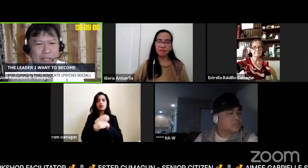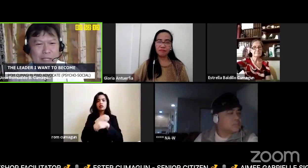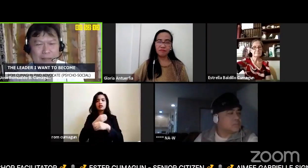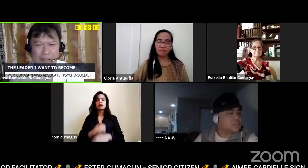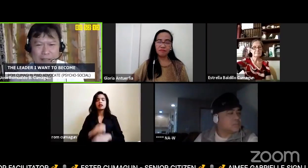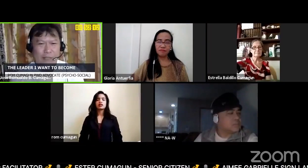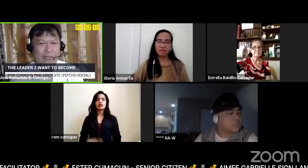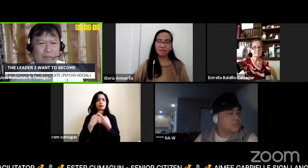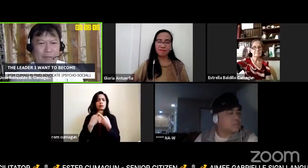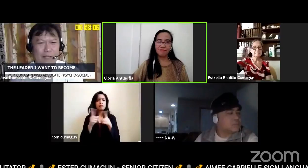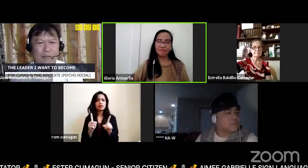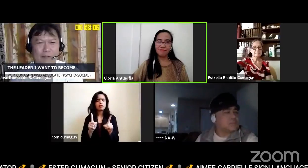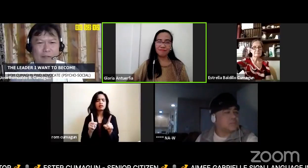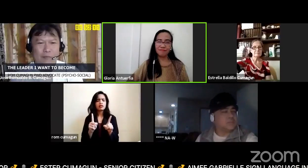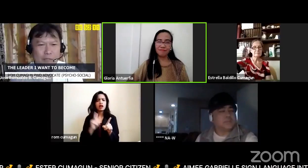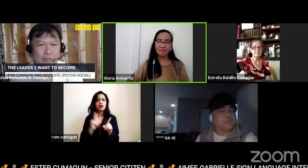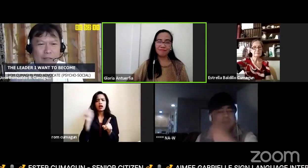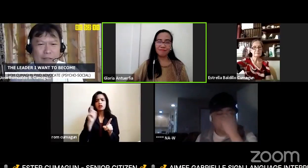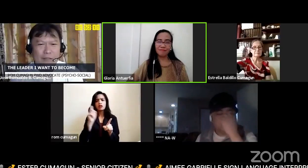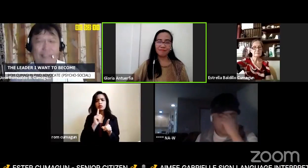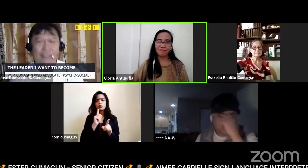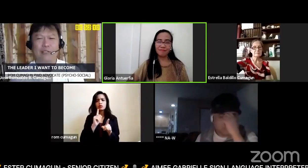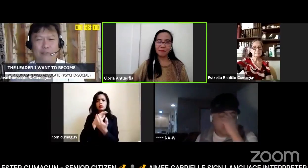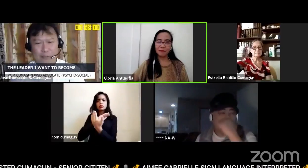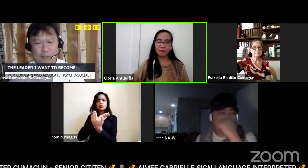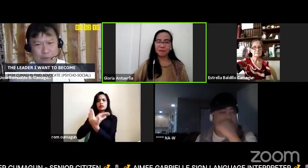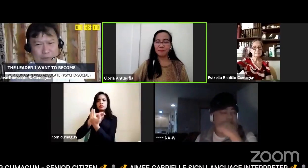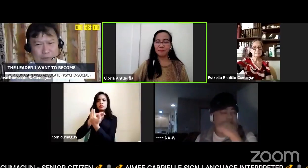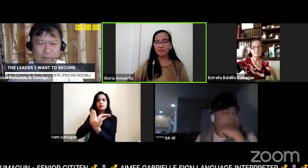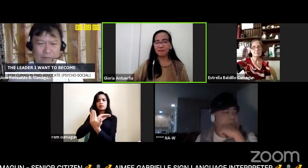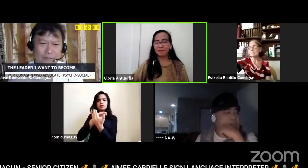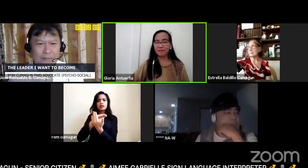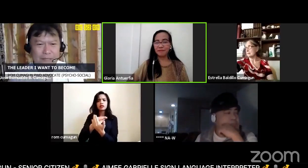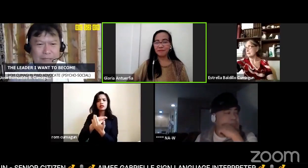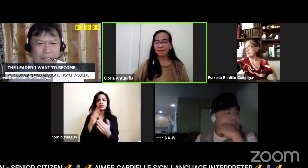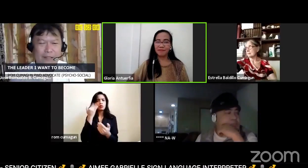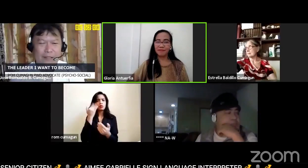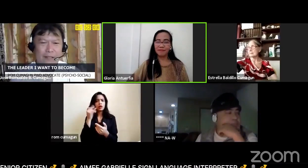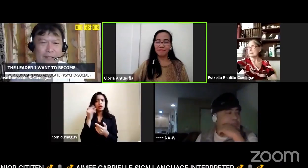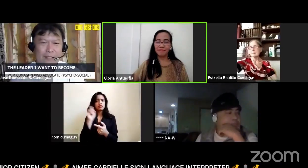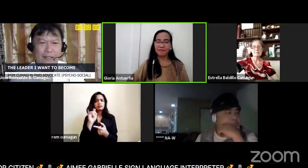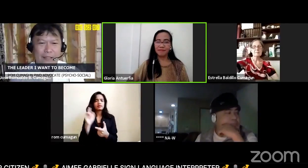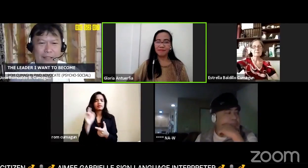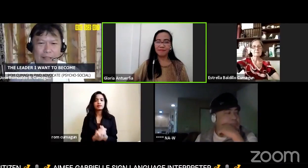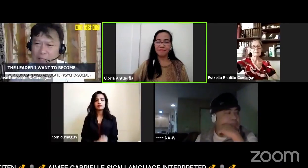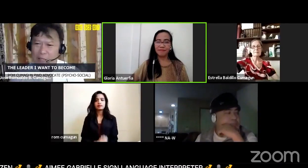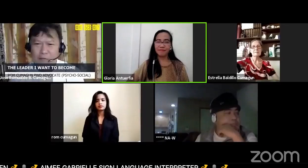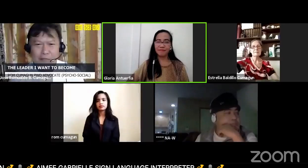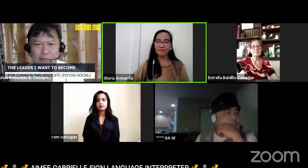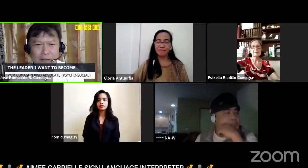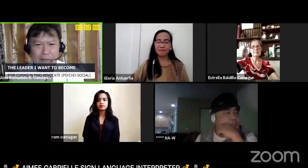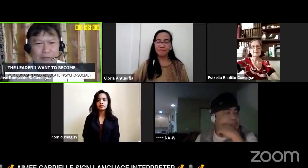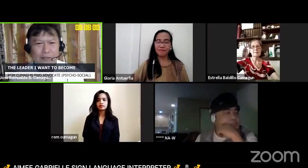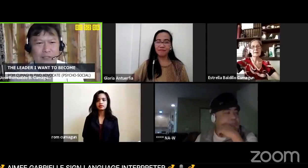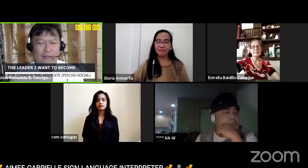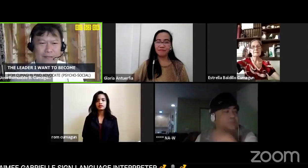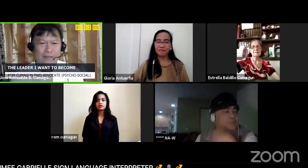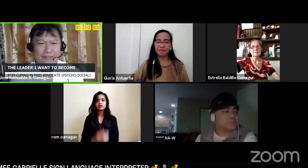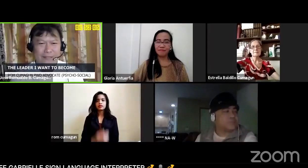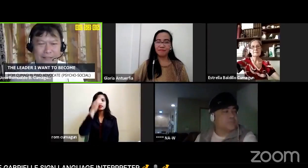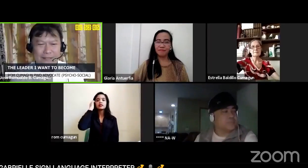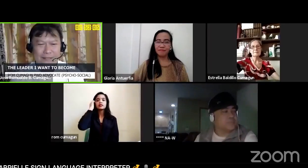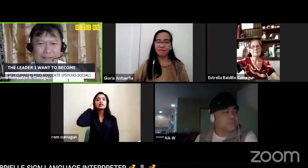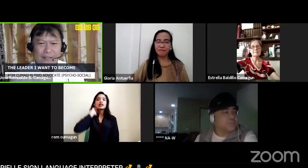But what's stopping me? Okay, what's stopping me from doing what I was trained to do? Okay, we have the